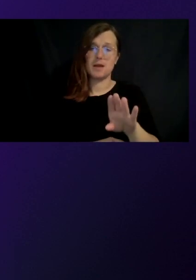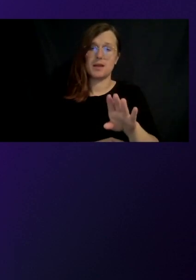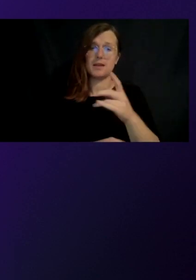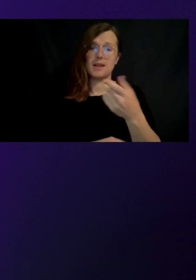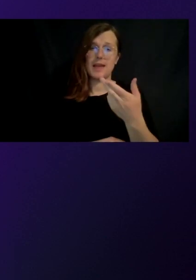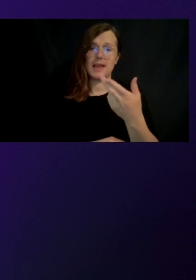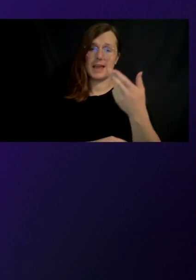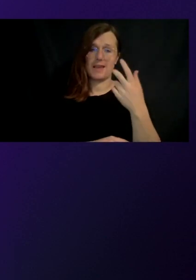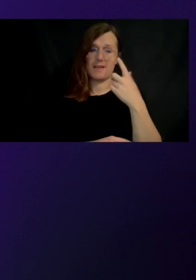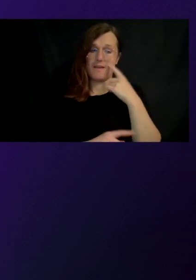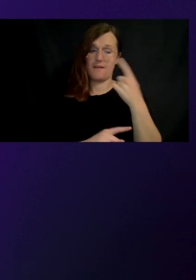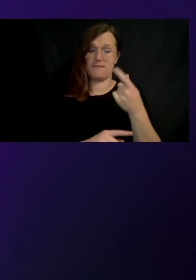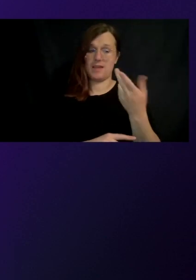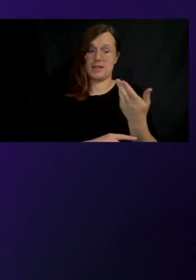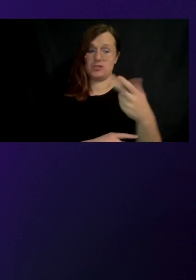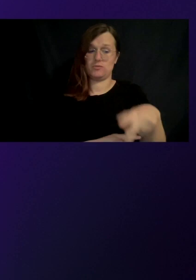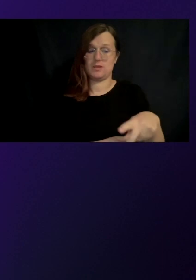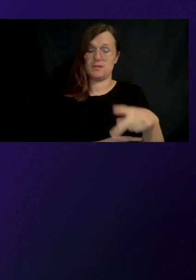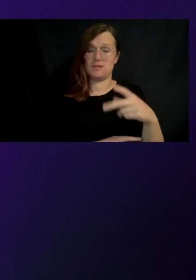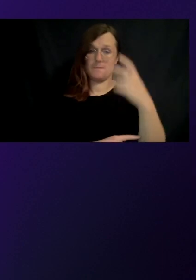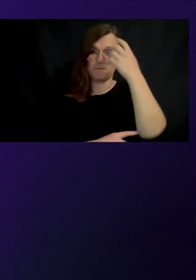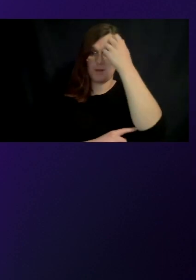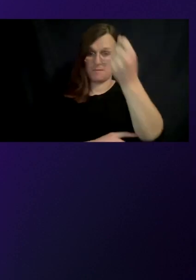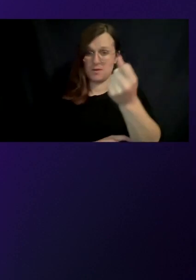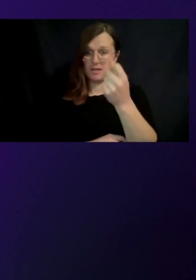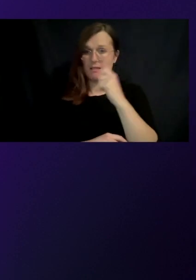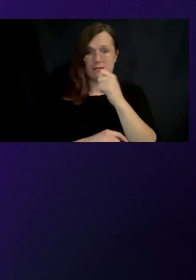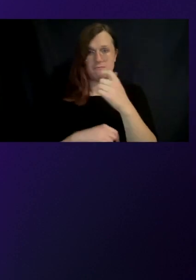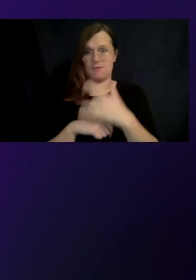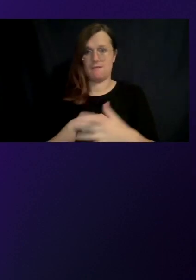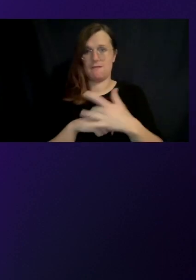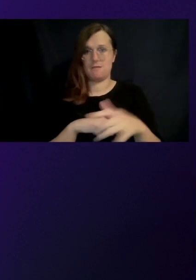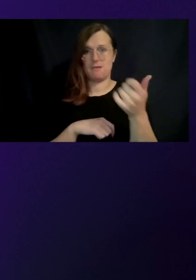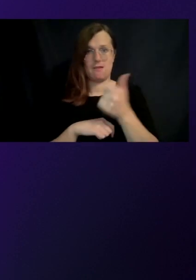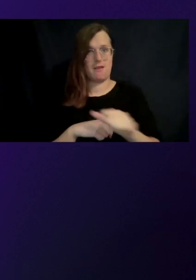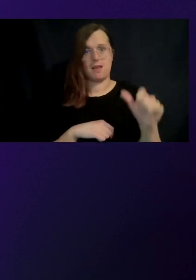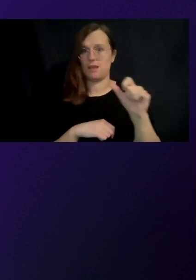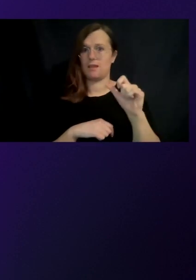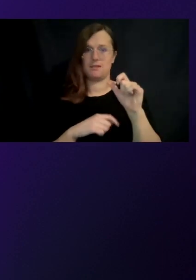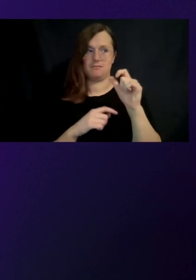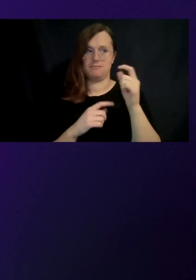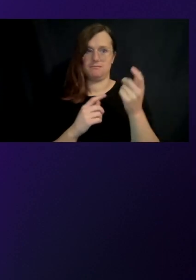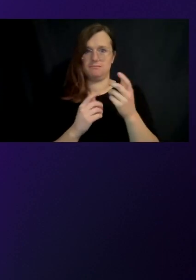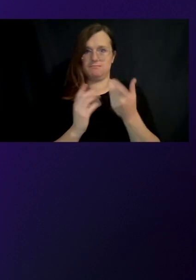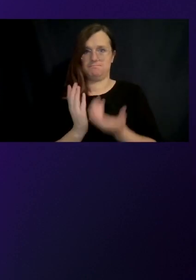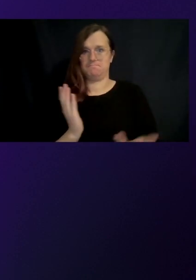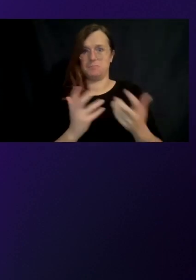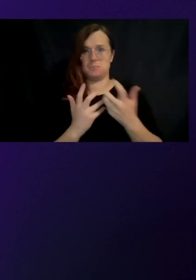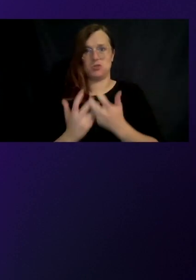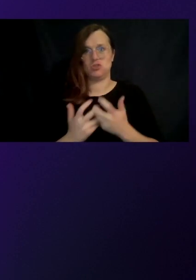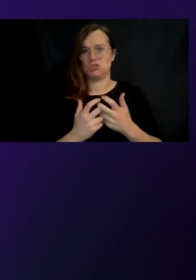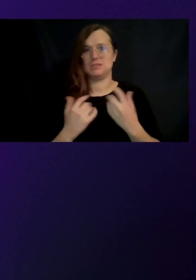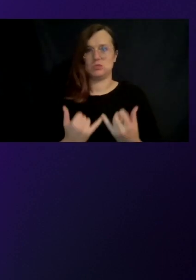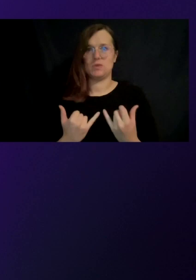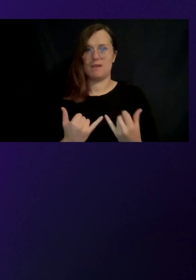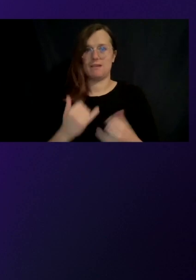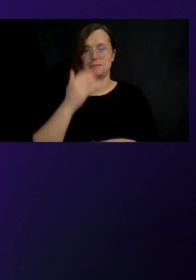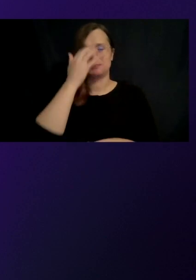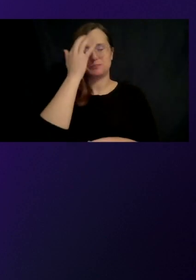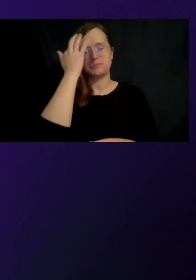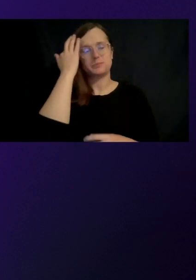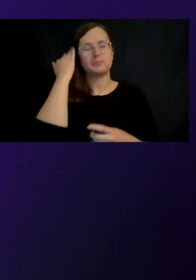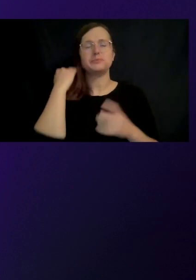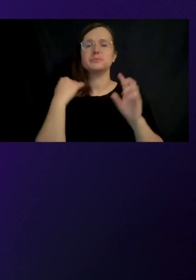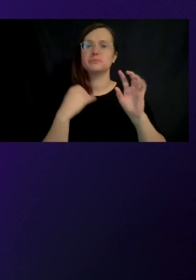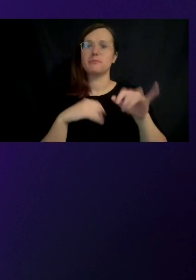memory, right? Which is not actually available on any accelerator or device today. So in that regard, LLM inference are